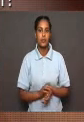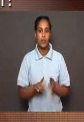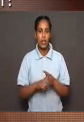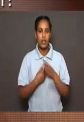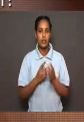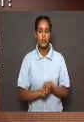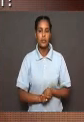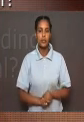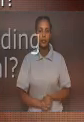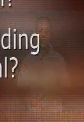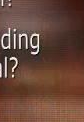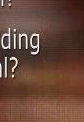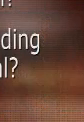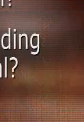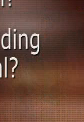Begin.